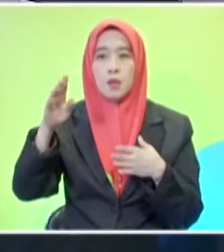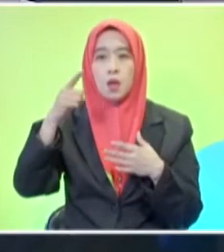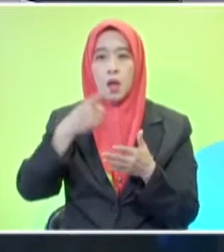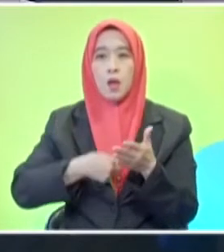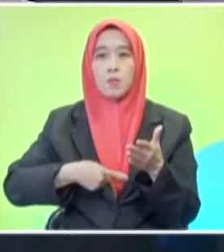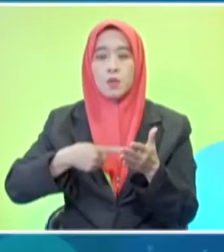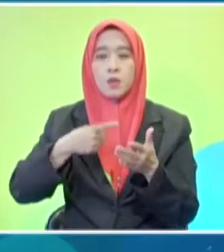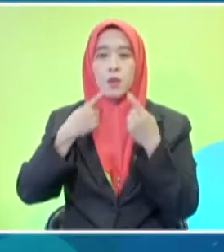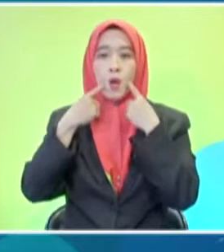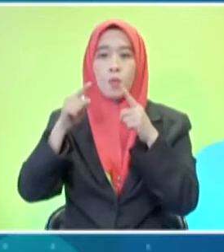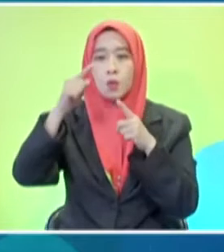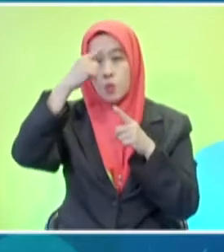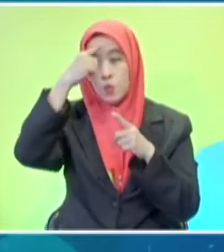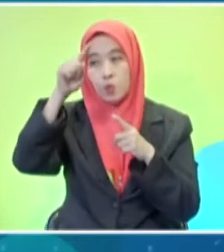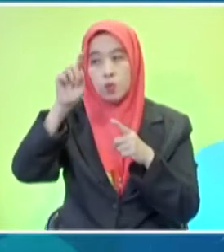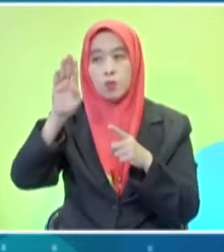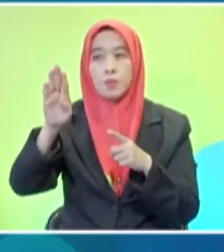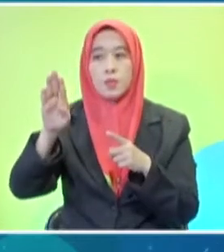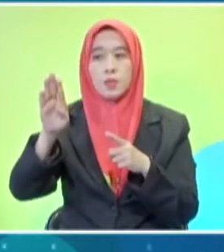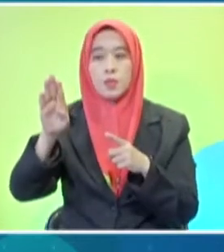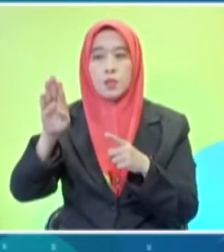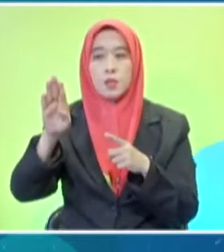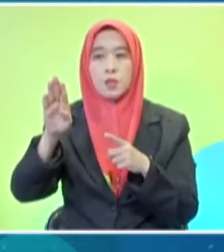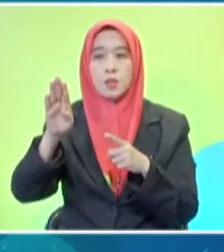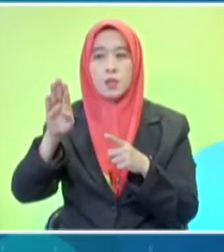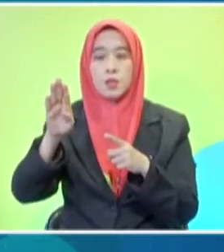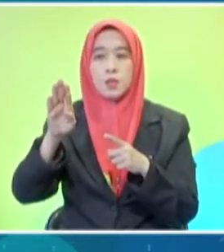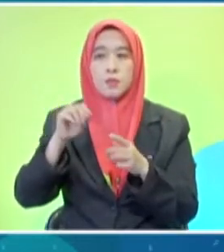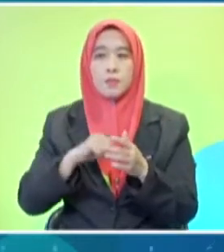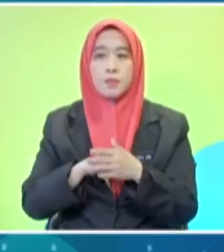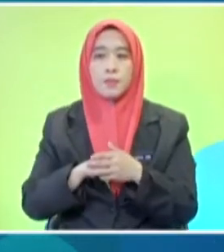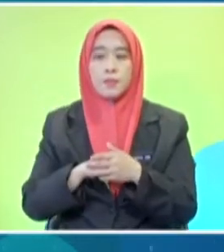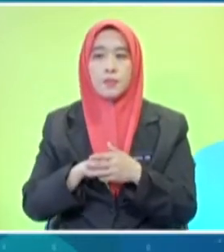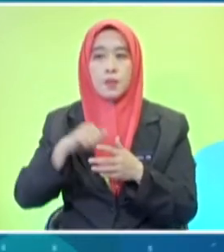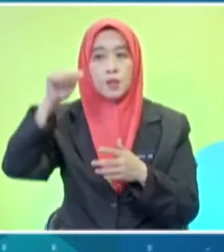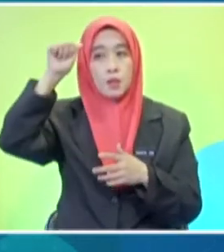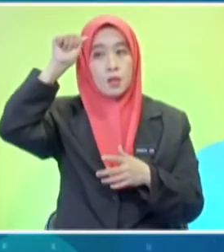B? Who wants to answer it? Answer? Raise your hand. Okay. Okay. Adam?